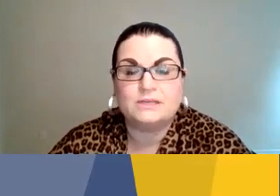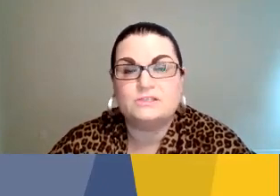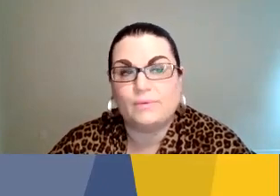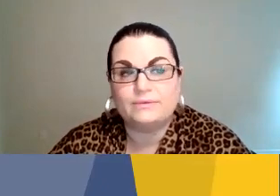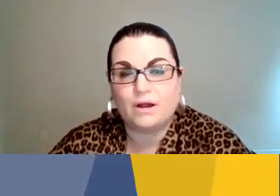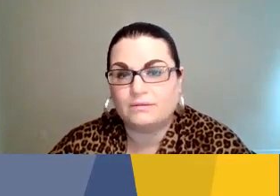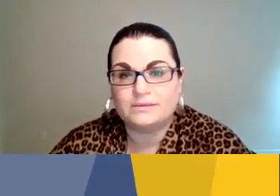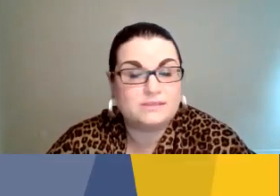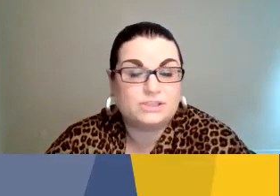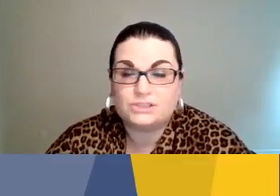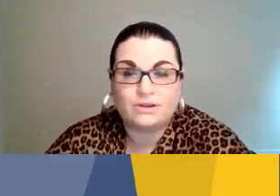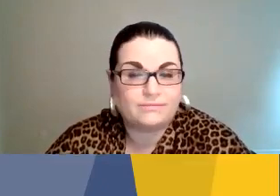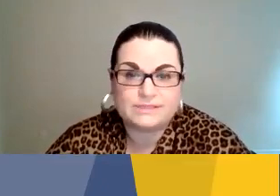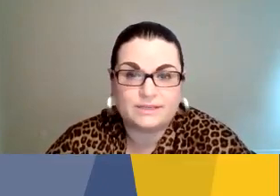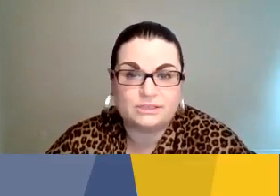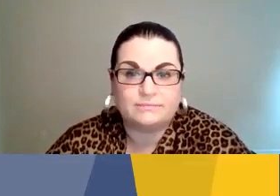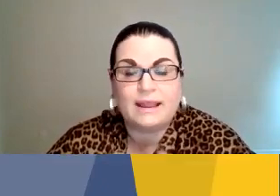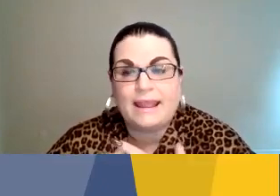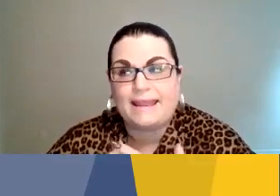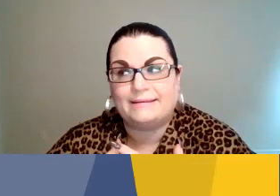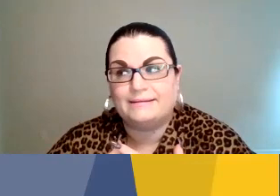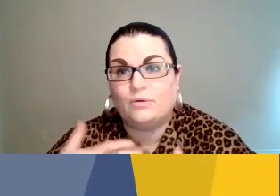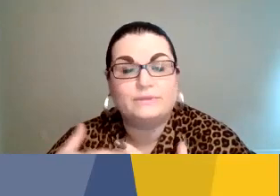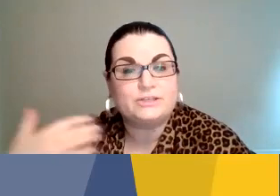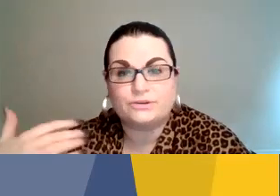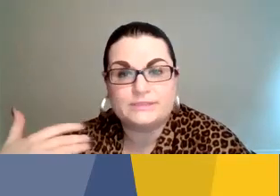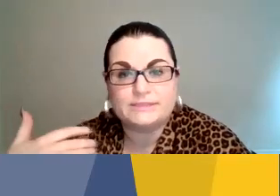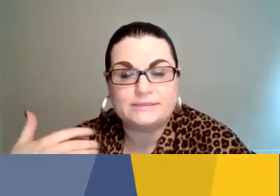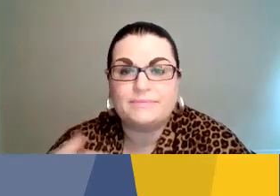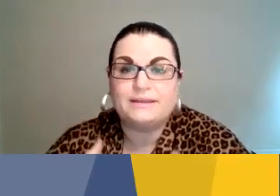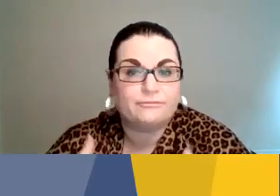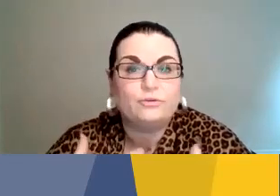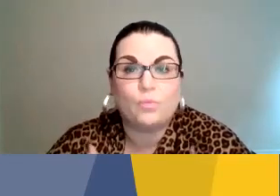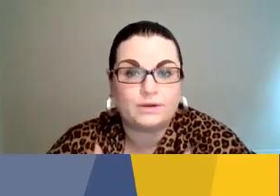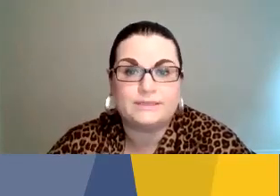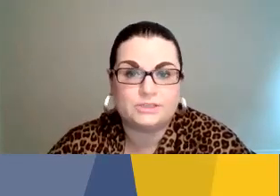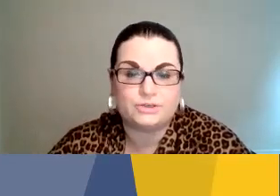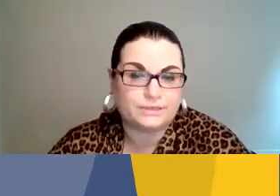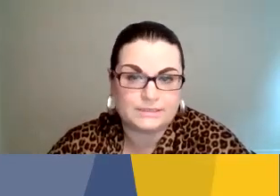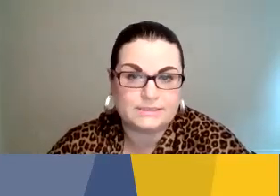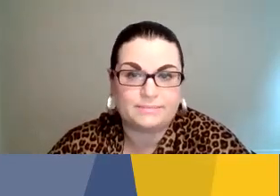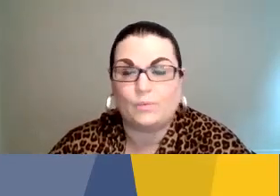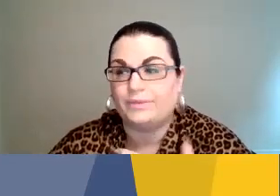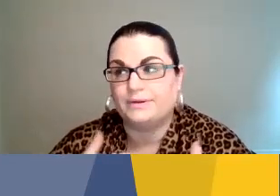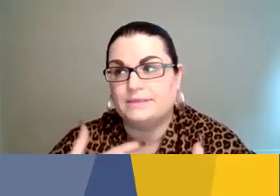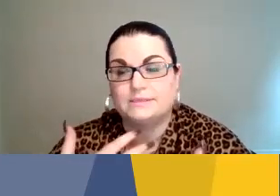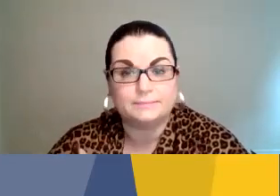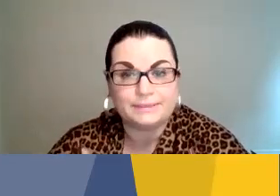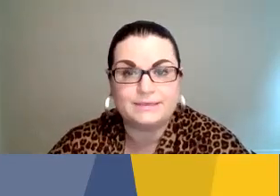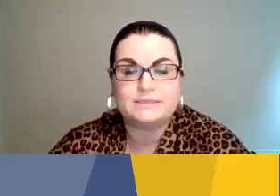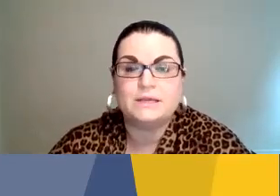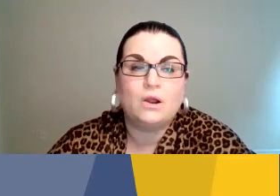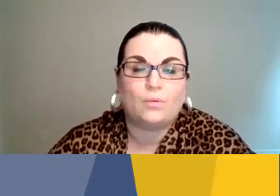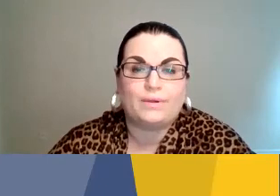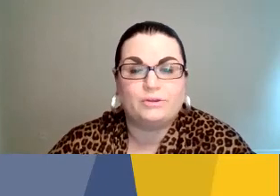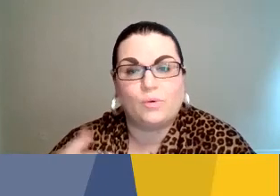consent. So when you call us, it's just a conversation, and it only turns into something if you want it to turn into something, whether it's a